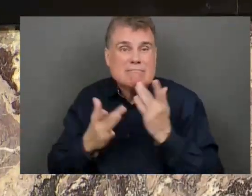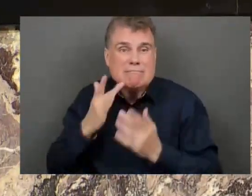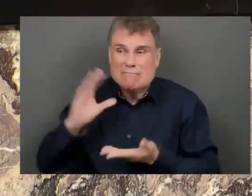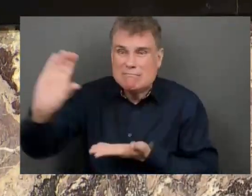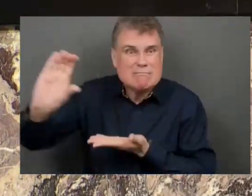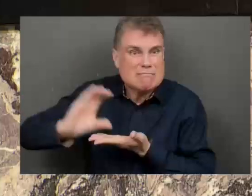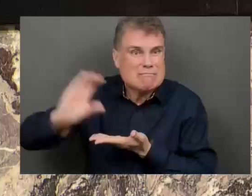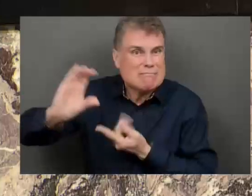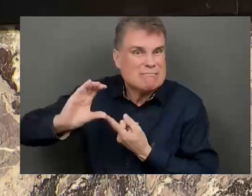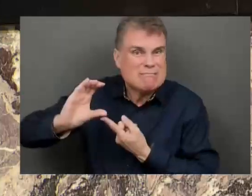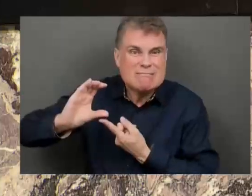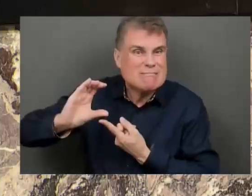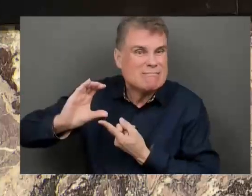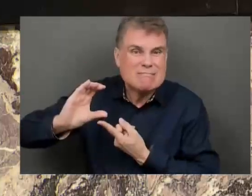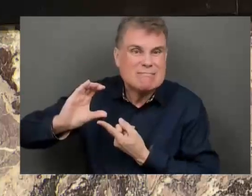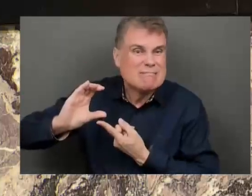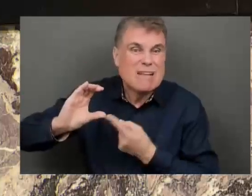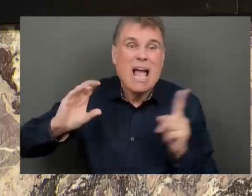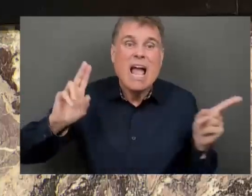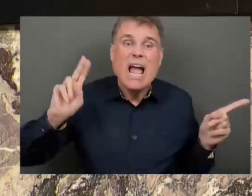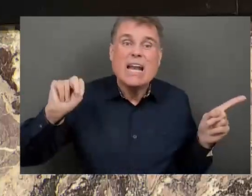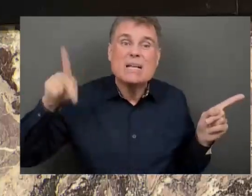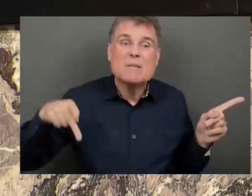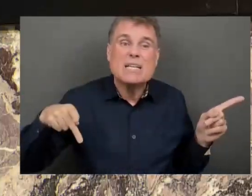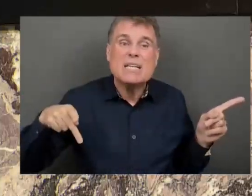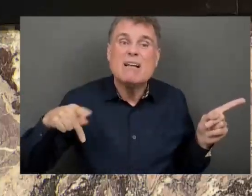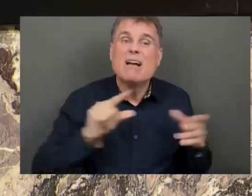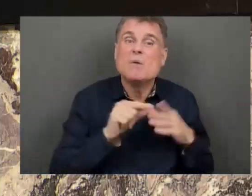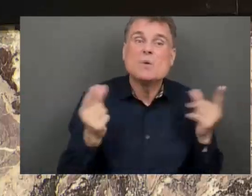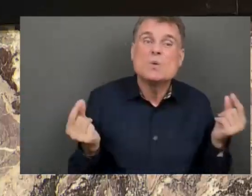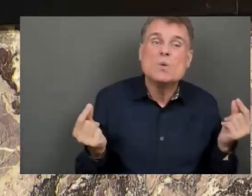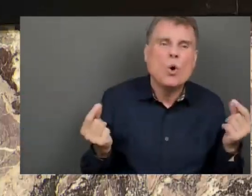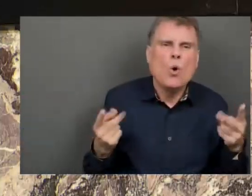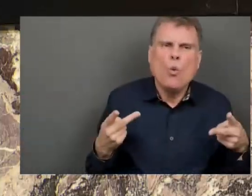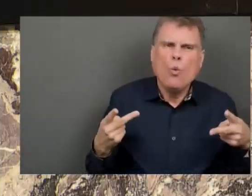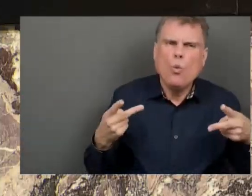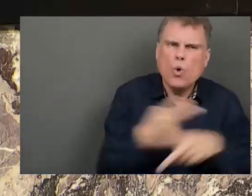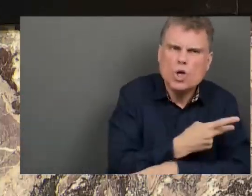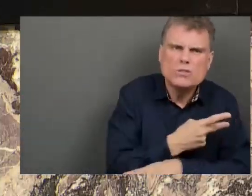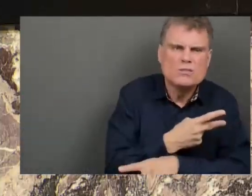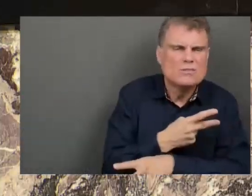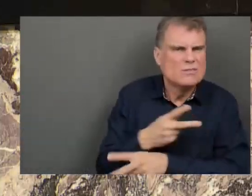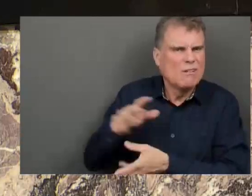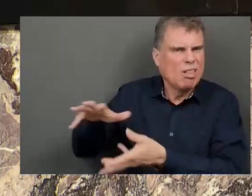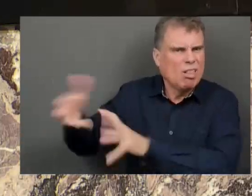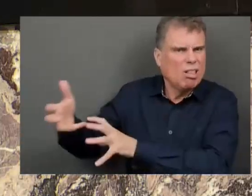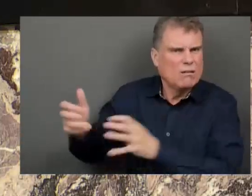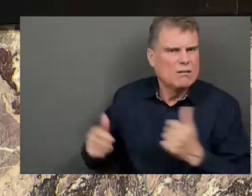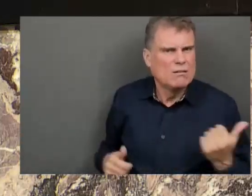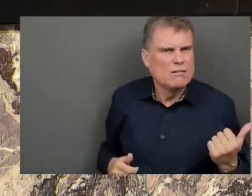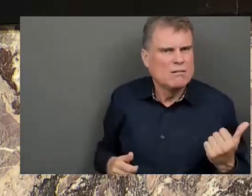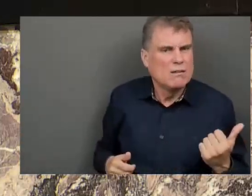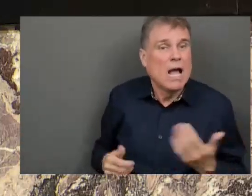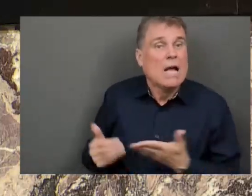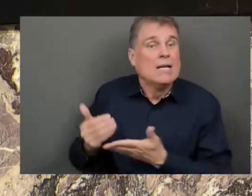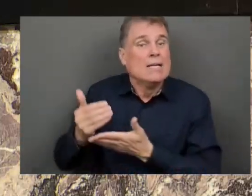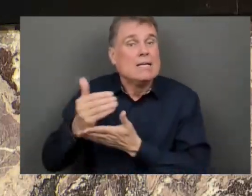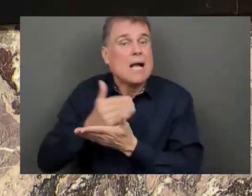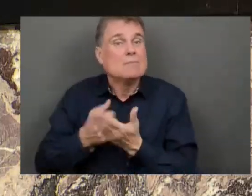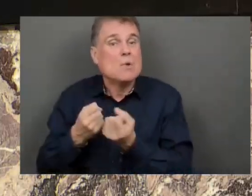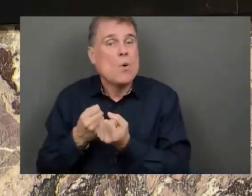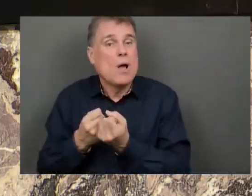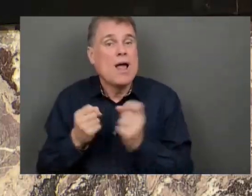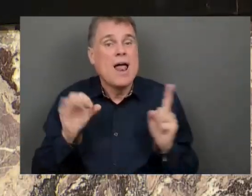are only making things worse. Income assistance in BC is $935 a month.